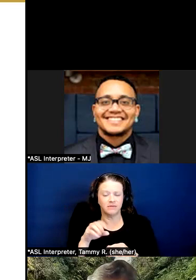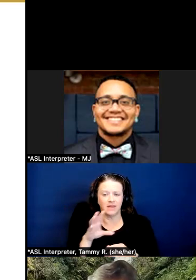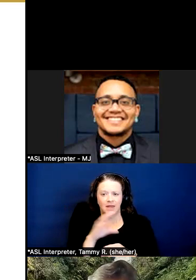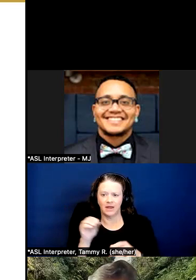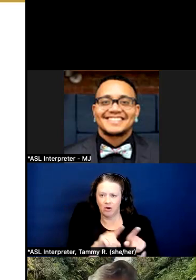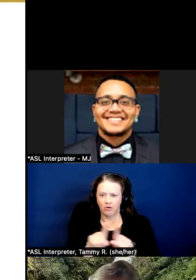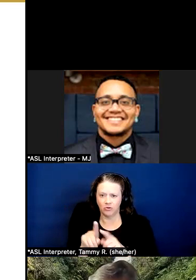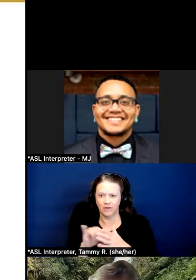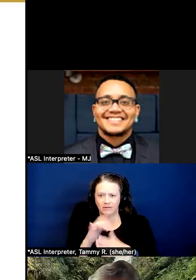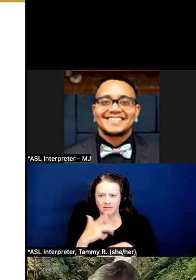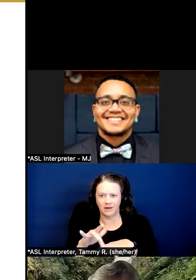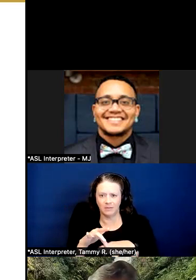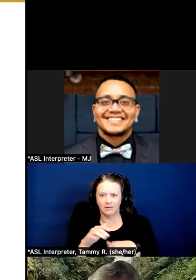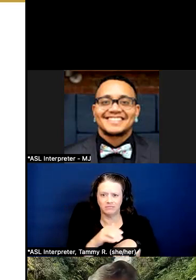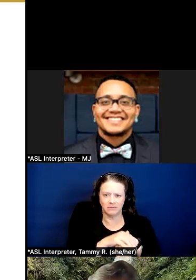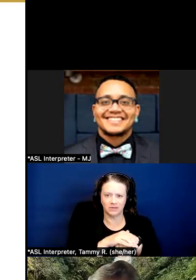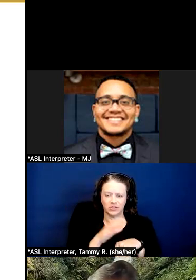Spanish.